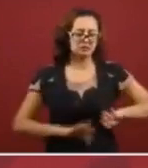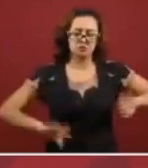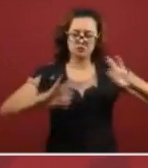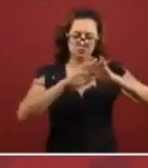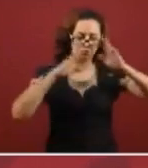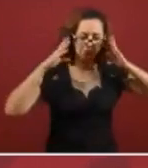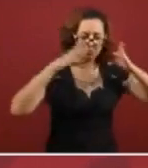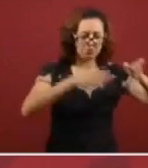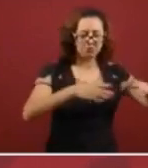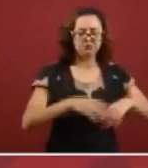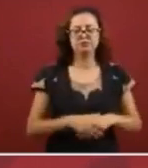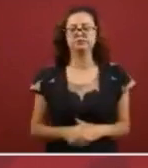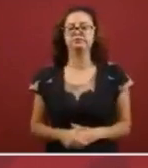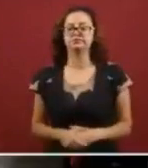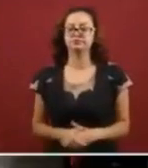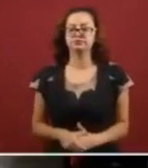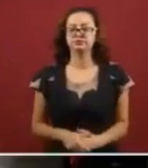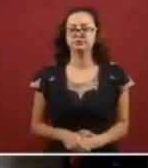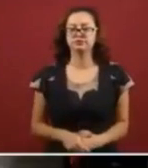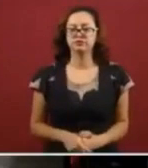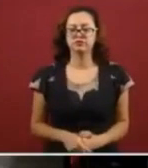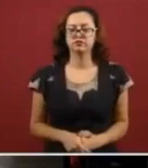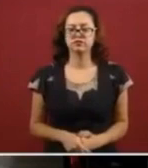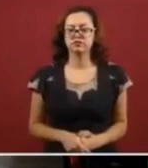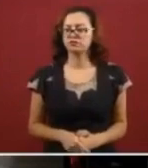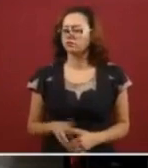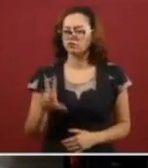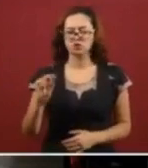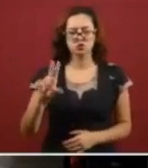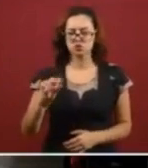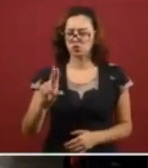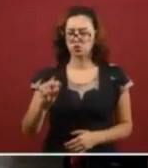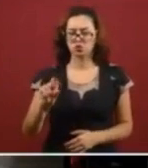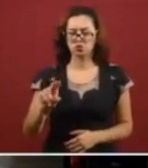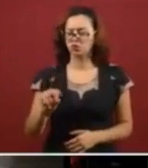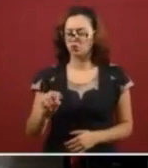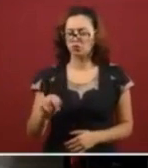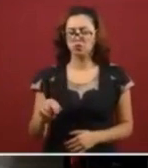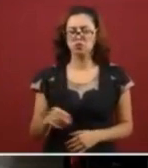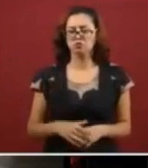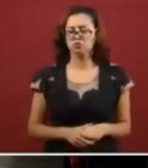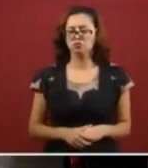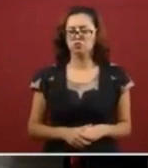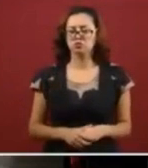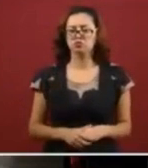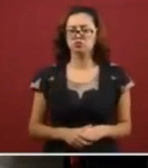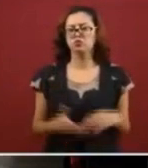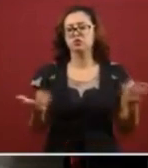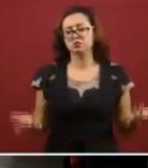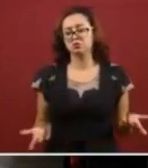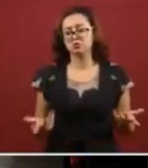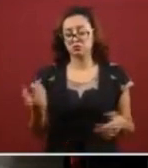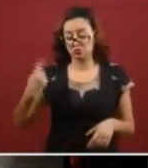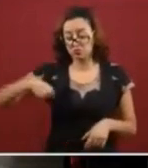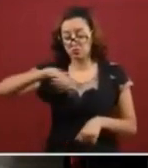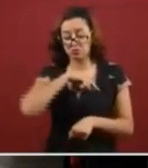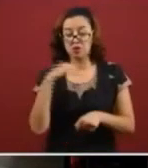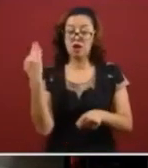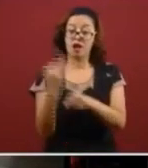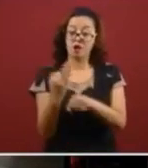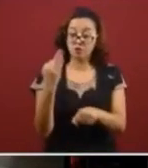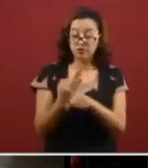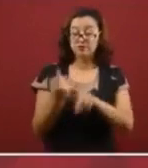all they cared about. No. Estamos haciendo ahora sí que el diagnóstico. Now